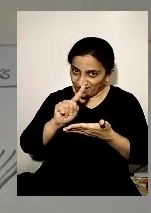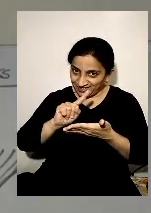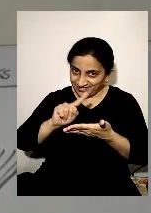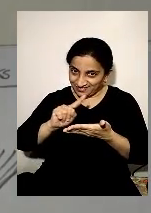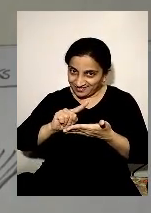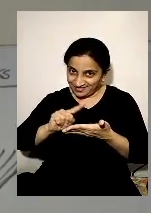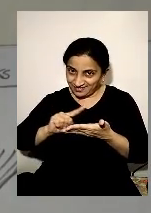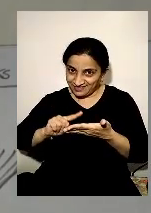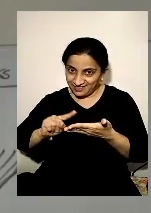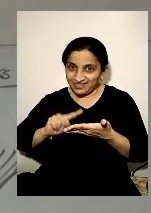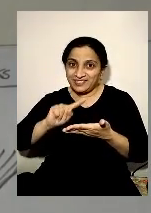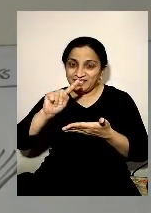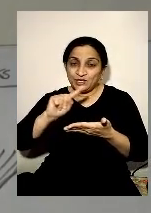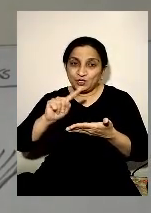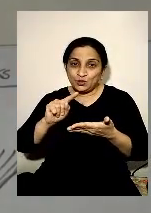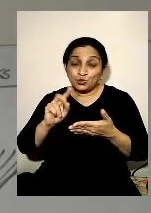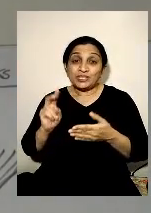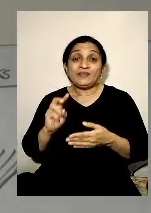tube okay